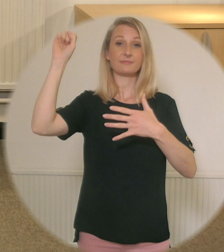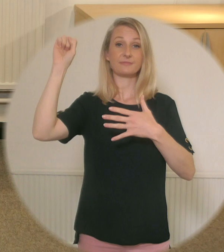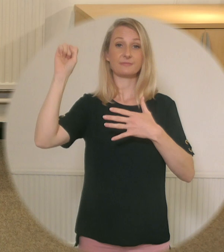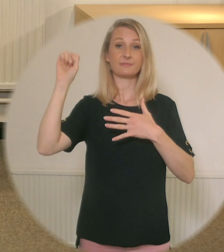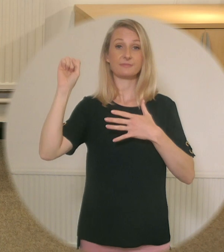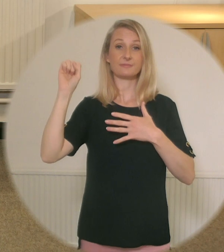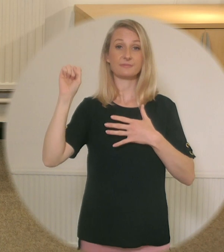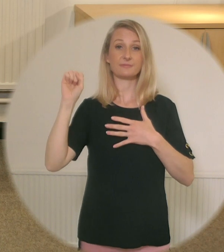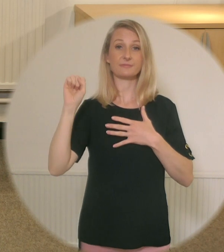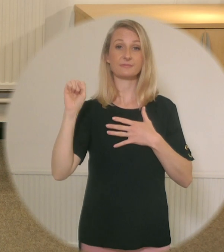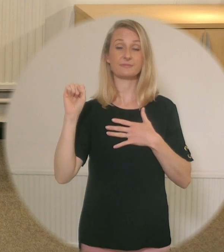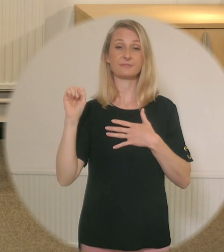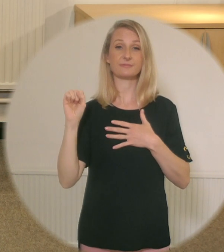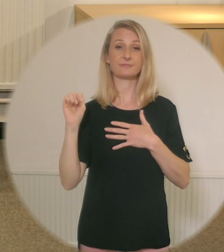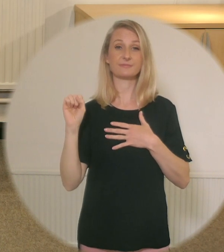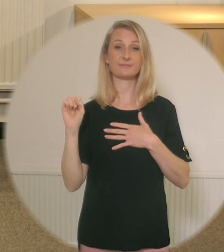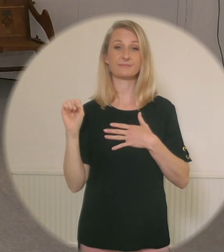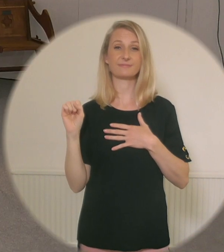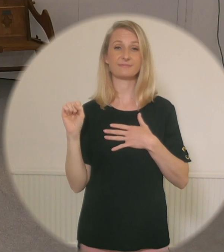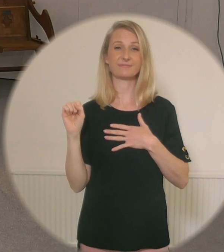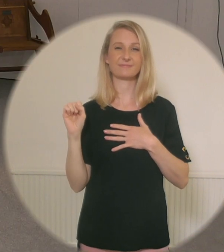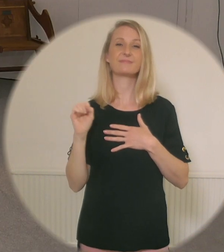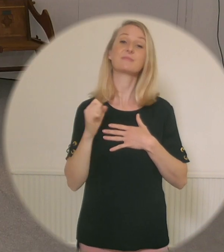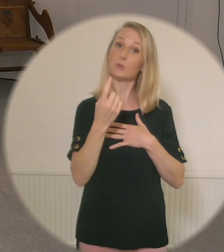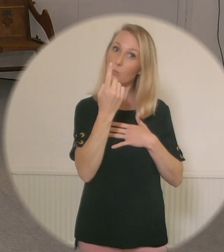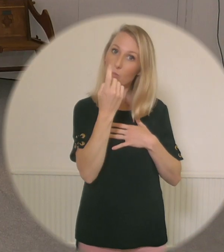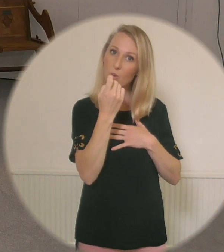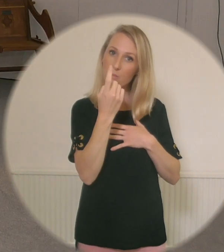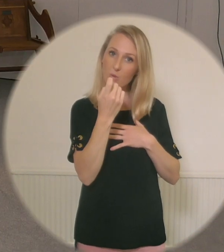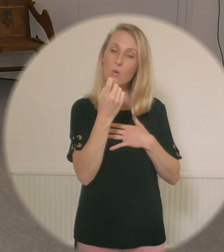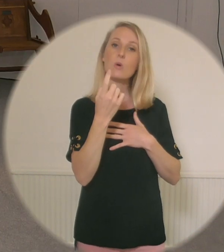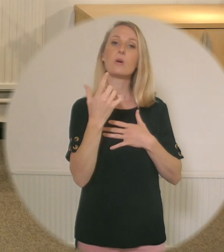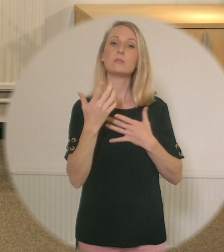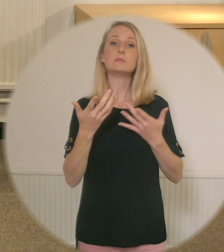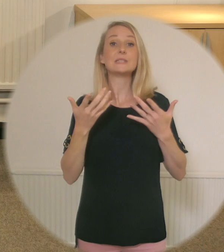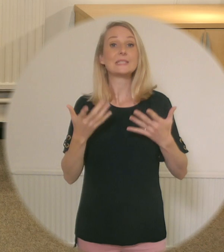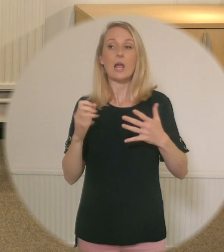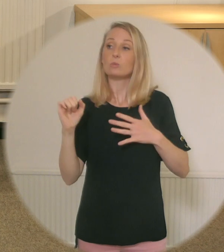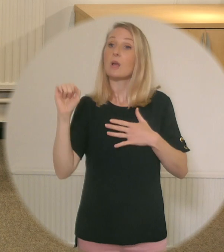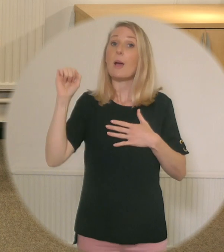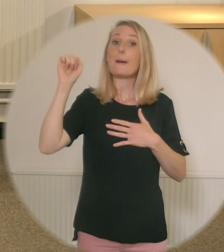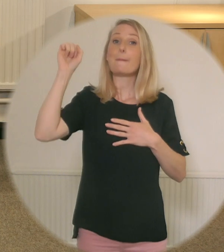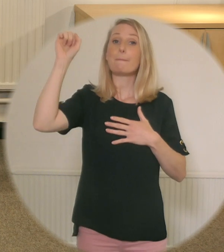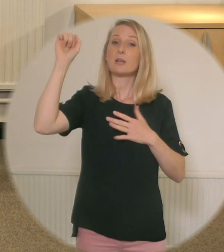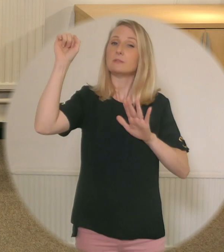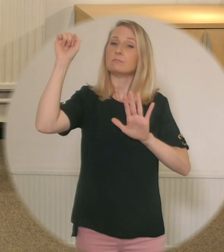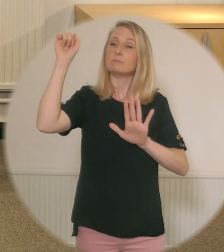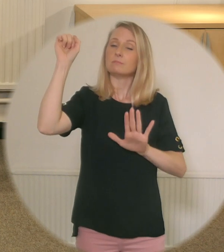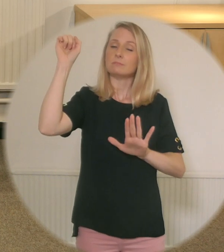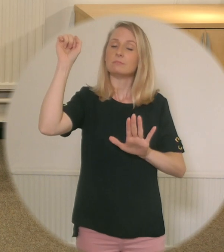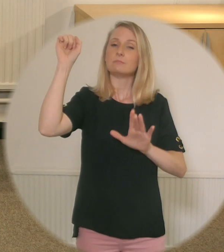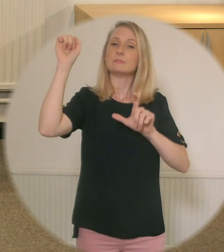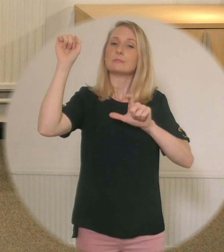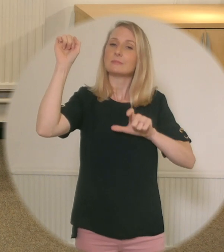Exhale, lowering down. We'll do this 1 more time, and we're going to stay up for a few breaths.